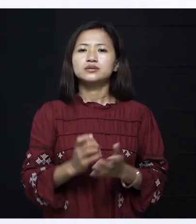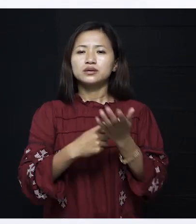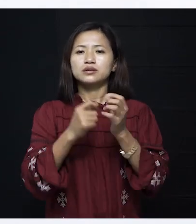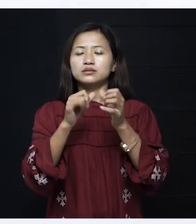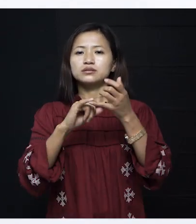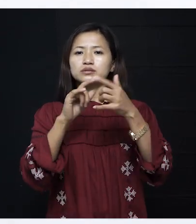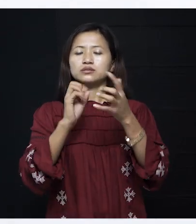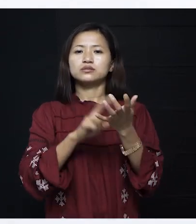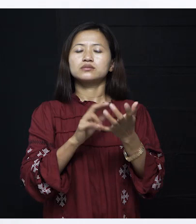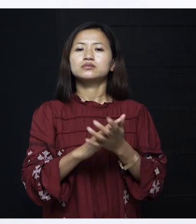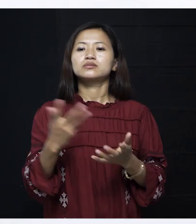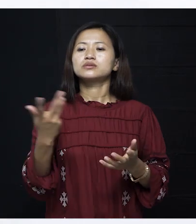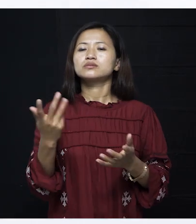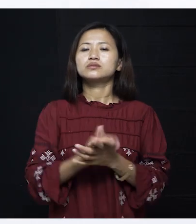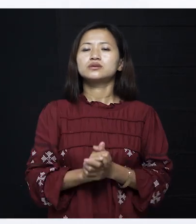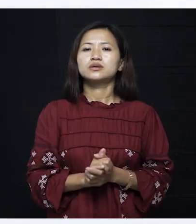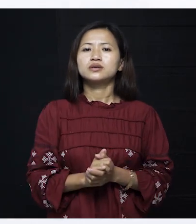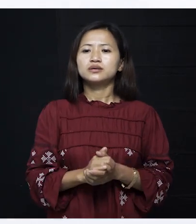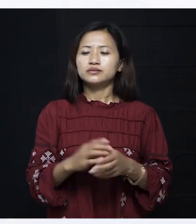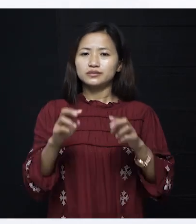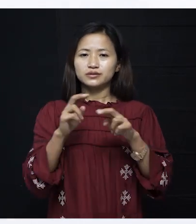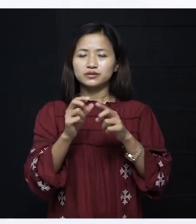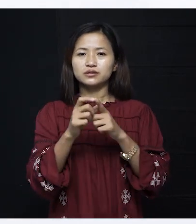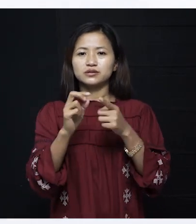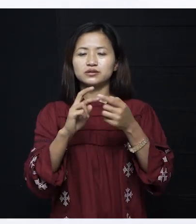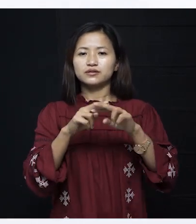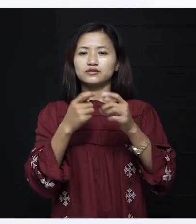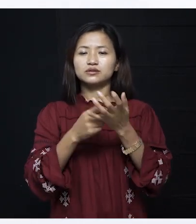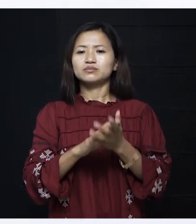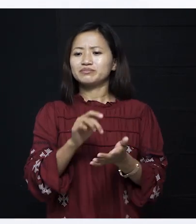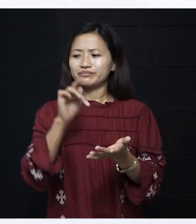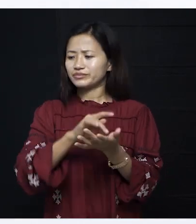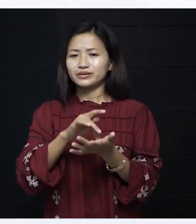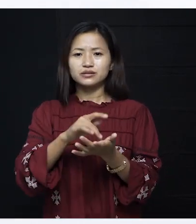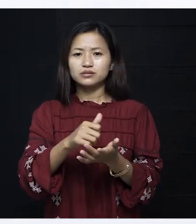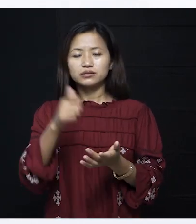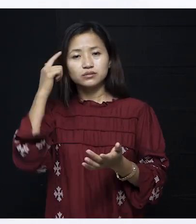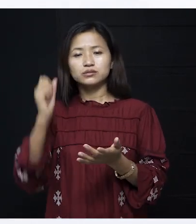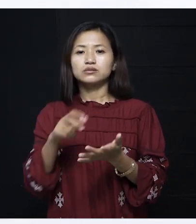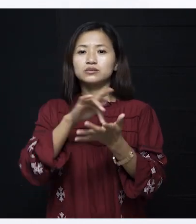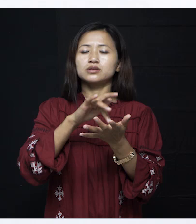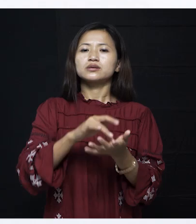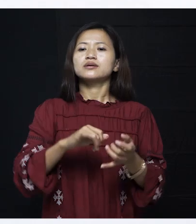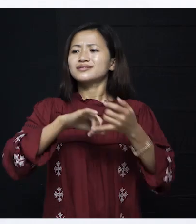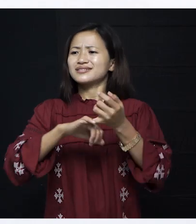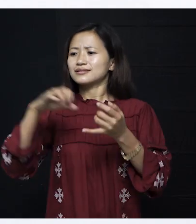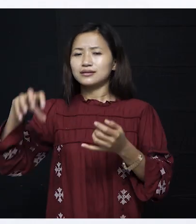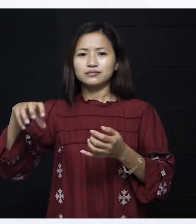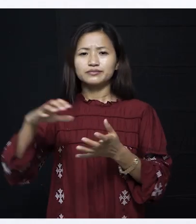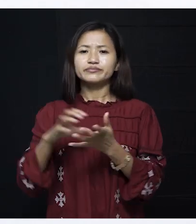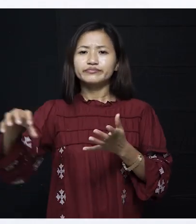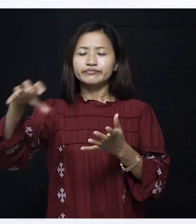the reason why the distribution of population, it differs from places to places, or why it differs from state to state